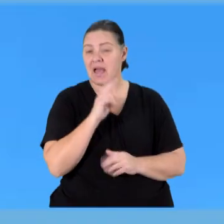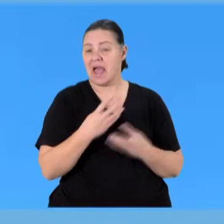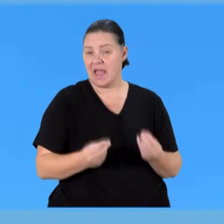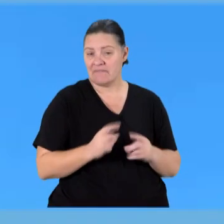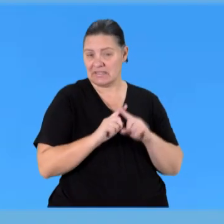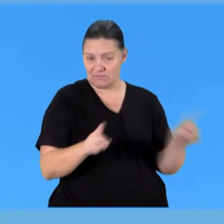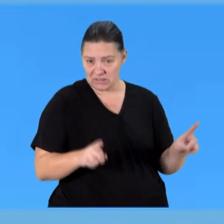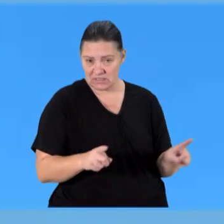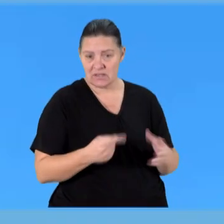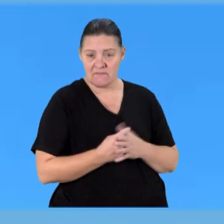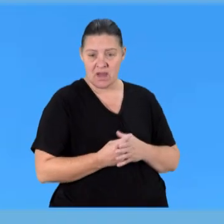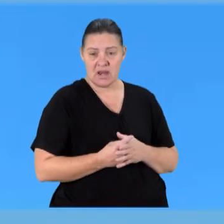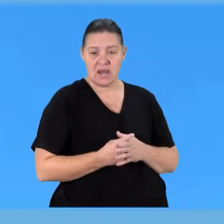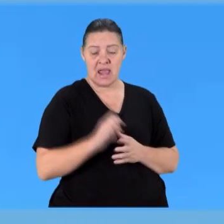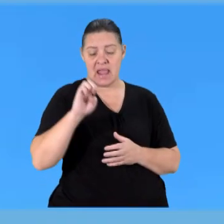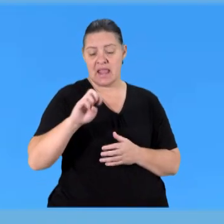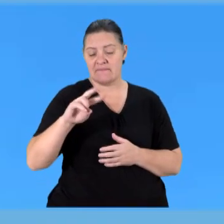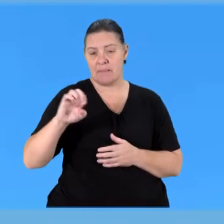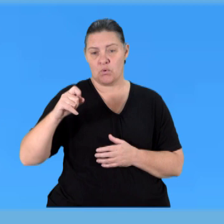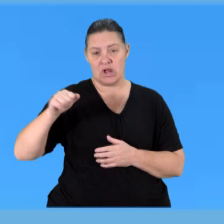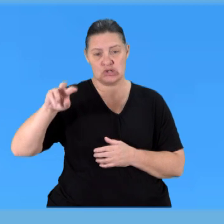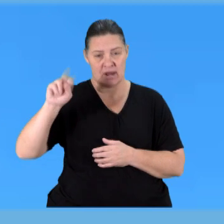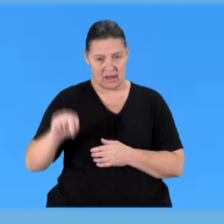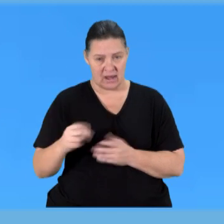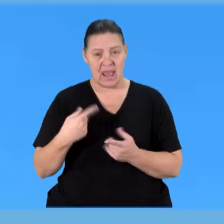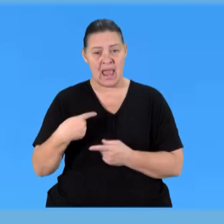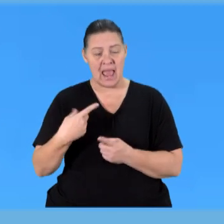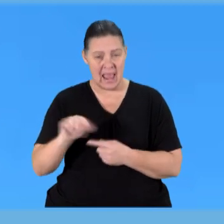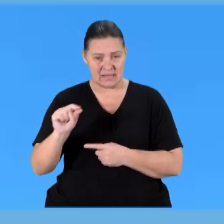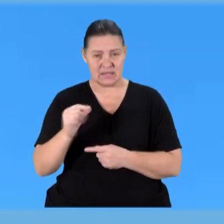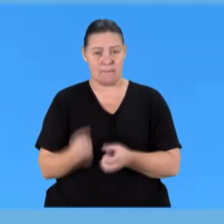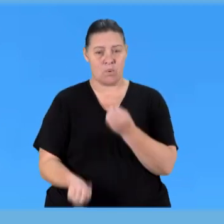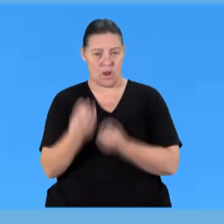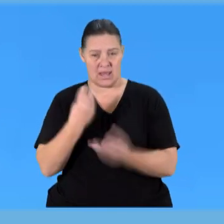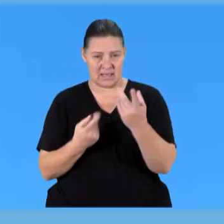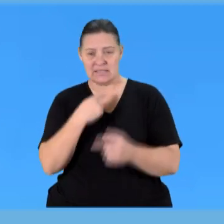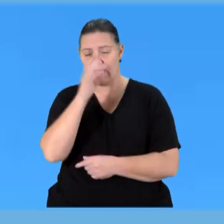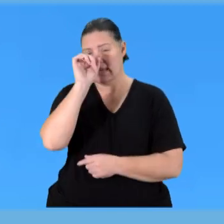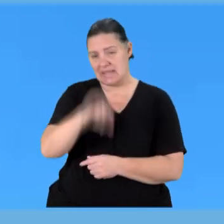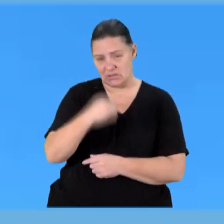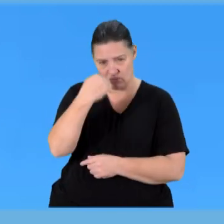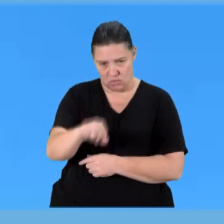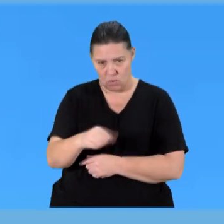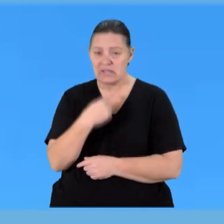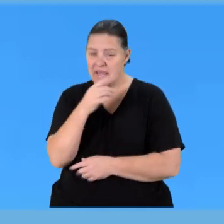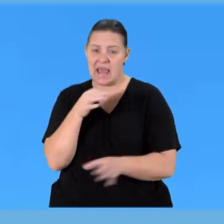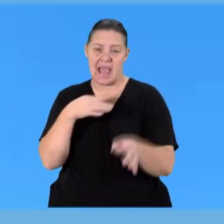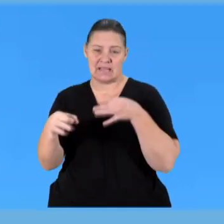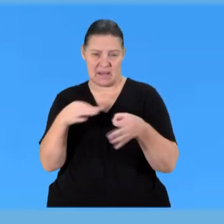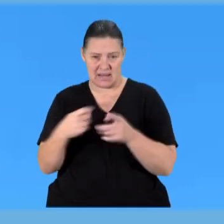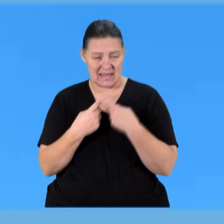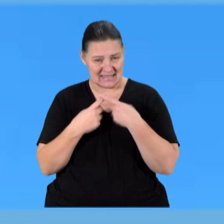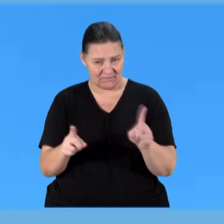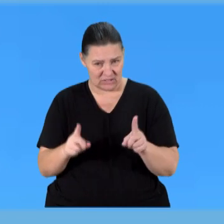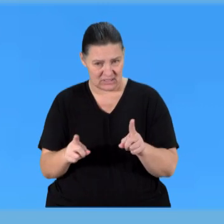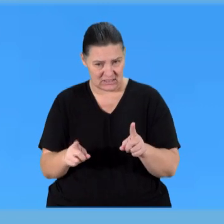is there a difference between evaporation and boiling? Say yes or no and then